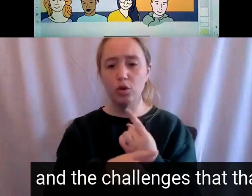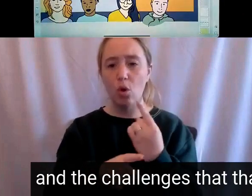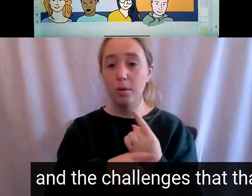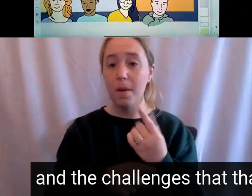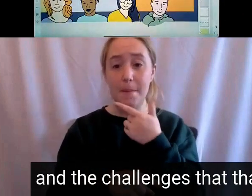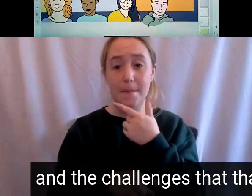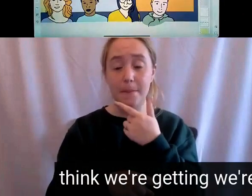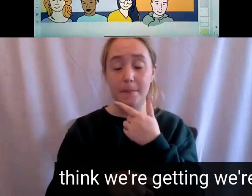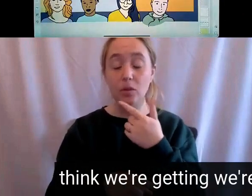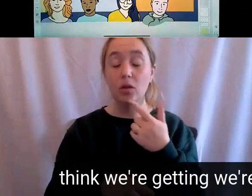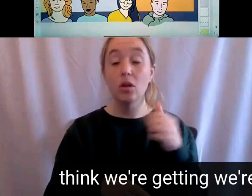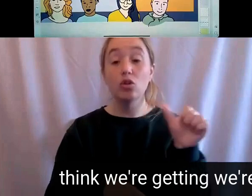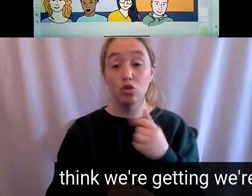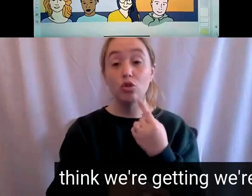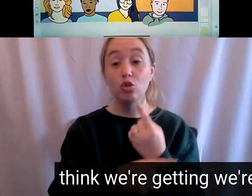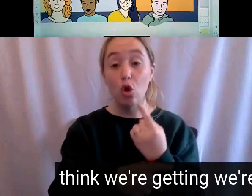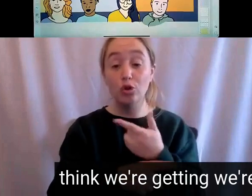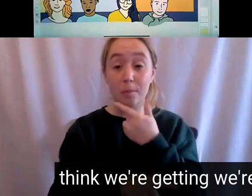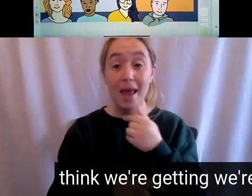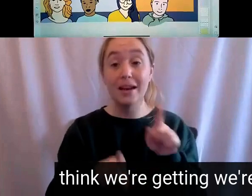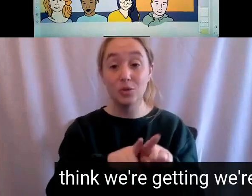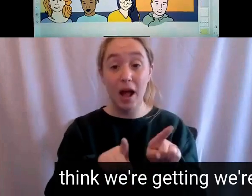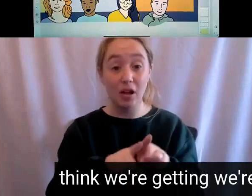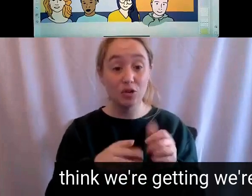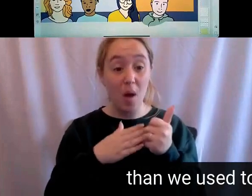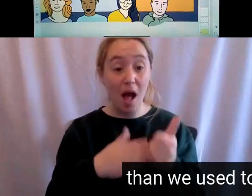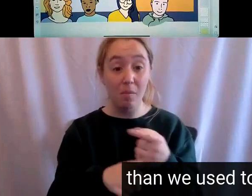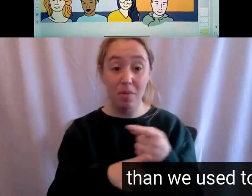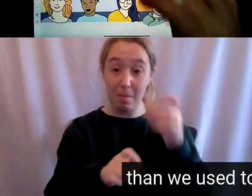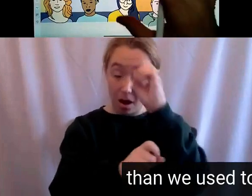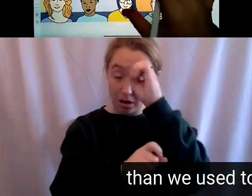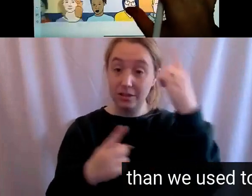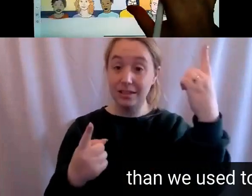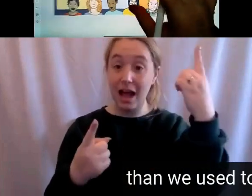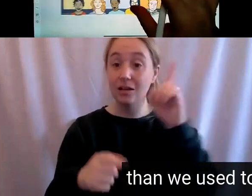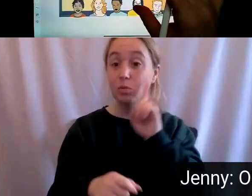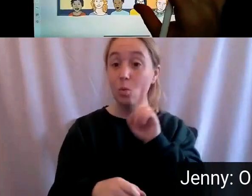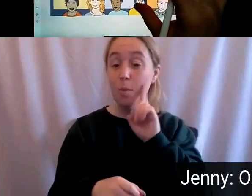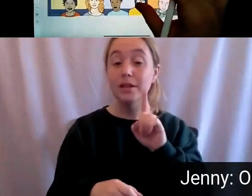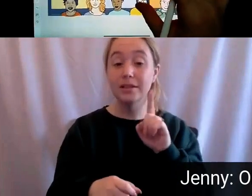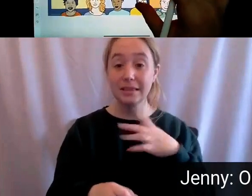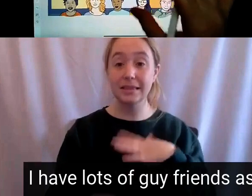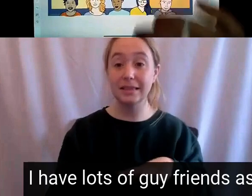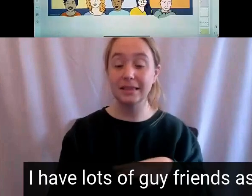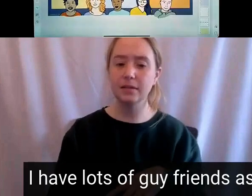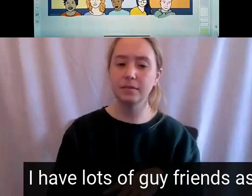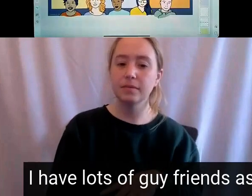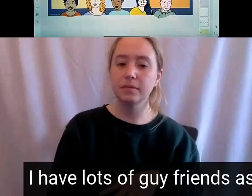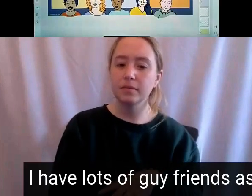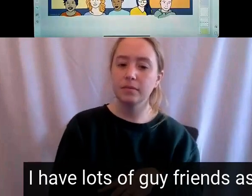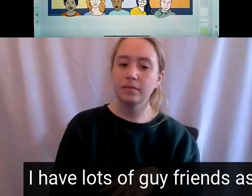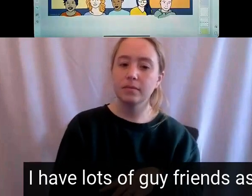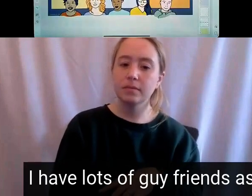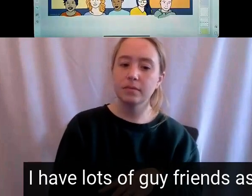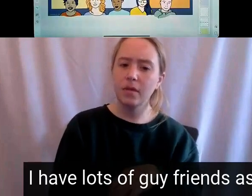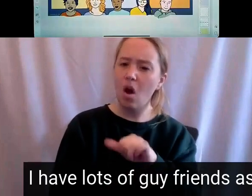can experience? And I think we're getting a bit better at that than we used to be 10 years ago. Oh, I think so. I have lots of